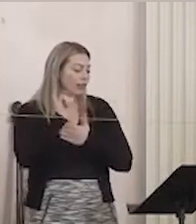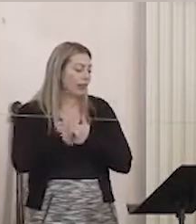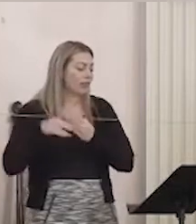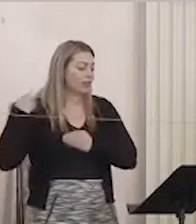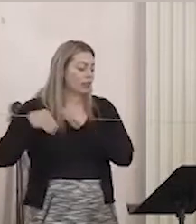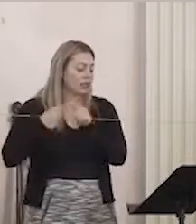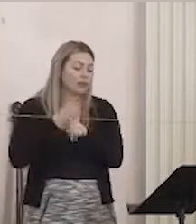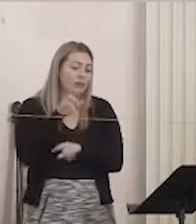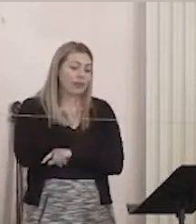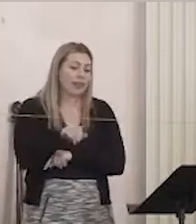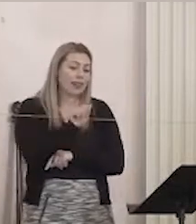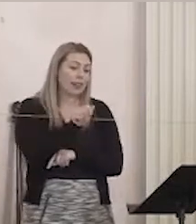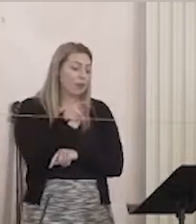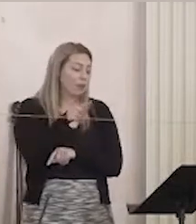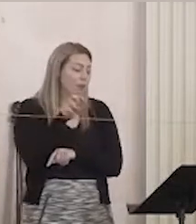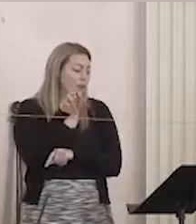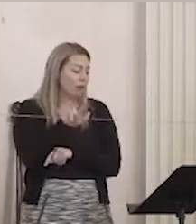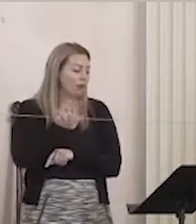Powell Davies' ministry.